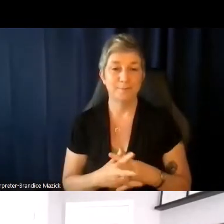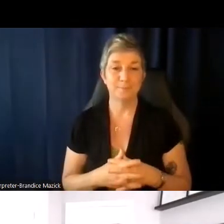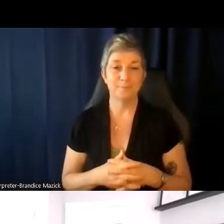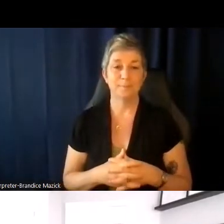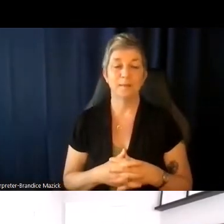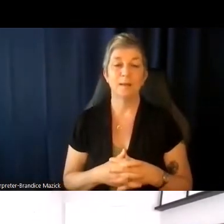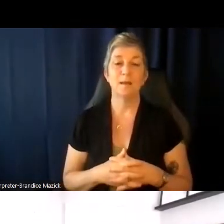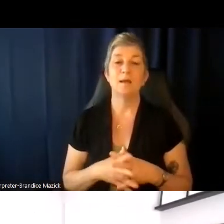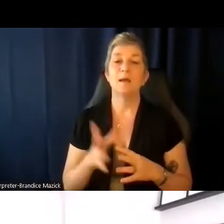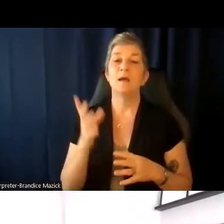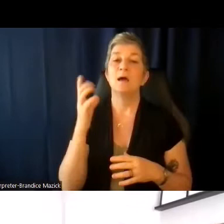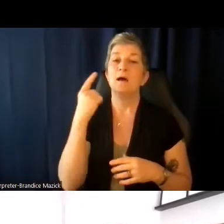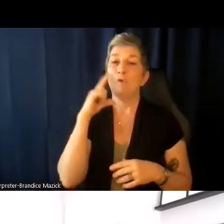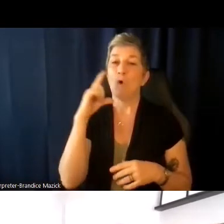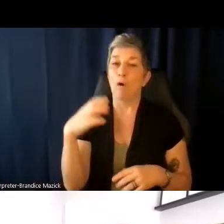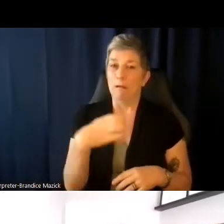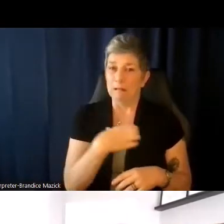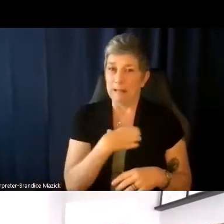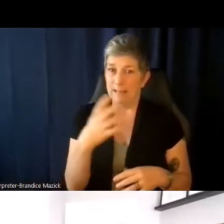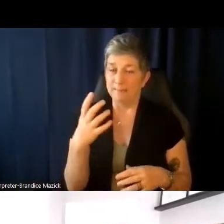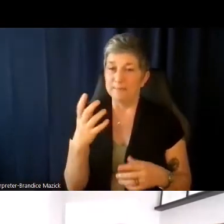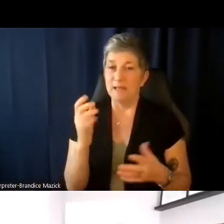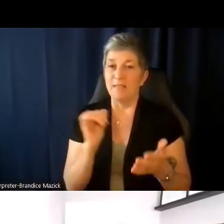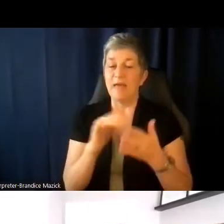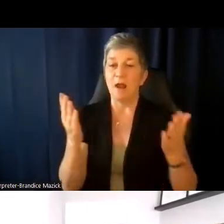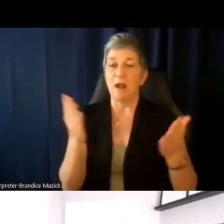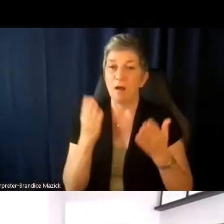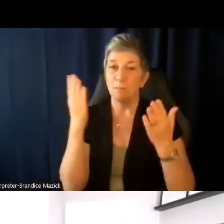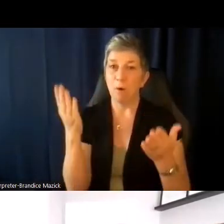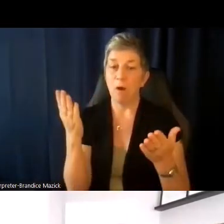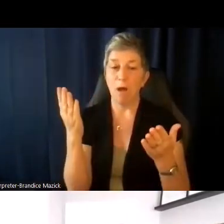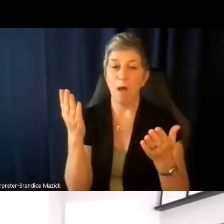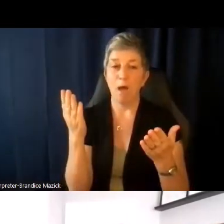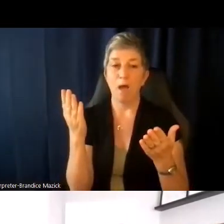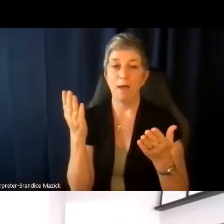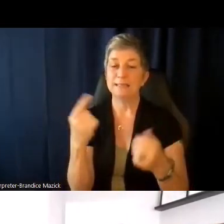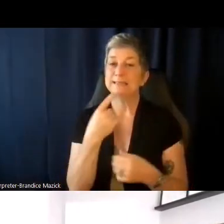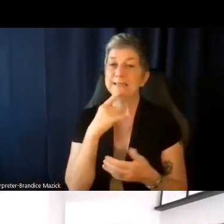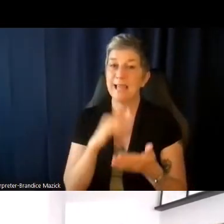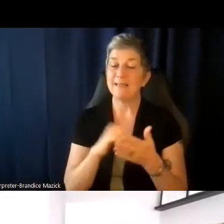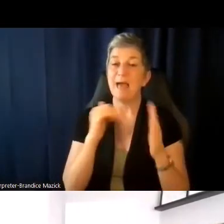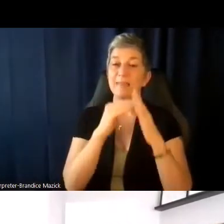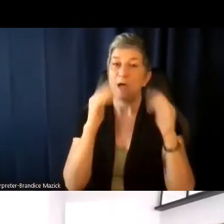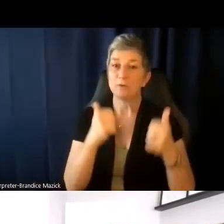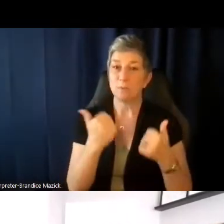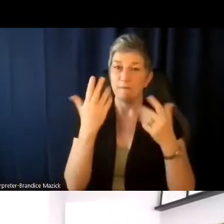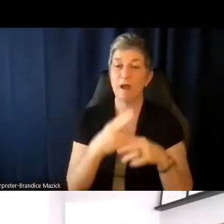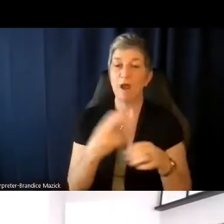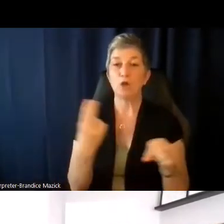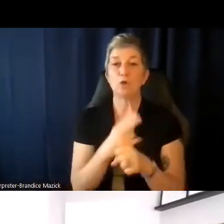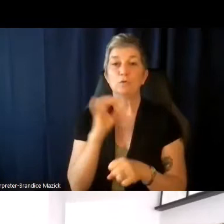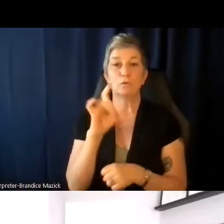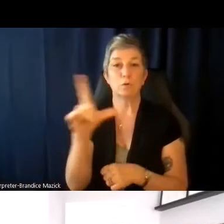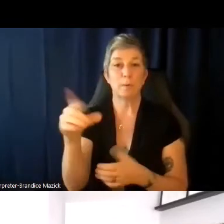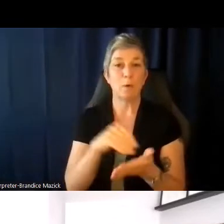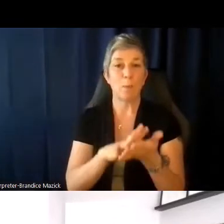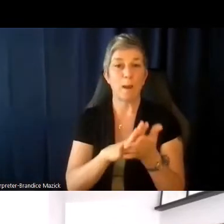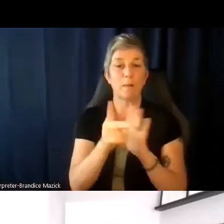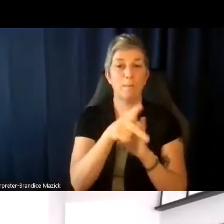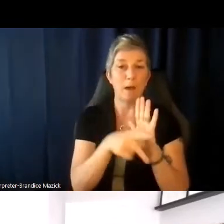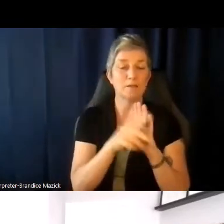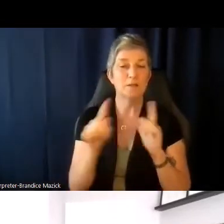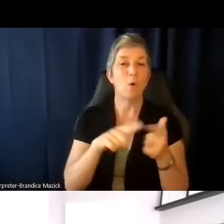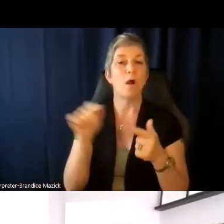So for claims that are brought that allege that a housing provider used a criminal record policy or other criminal